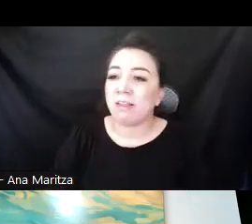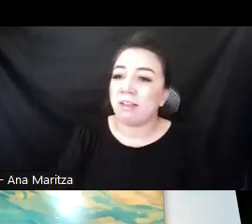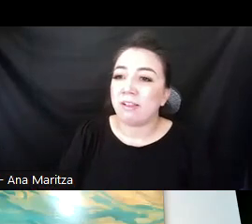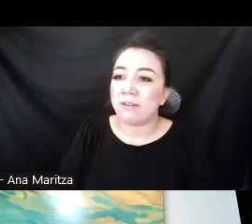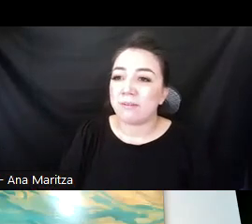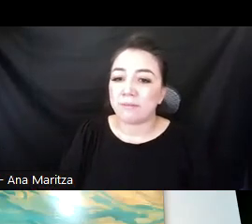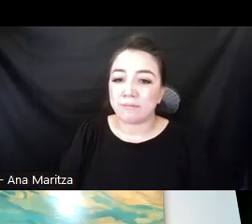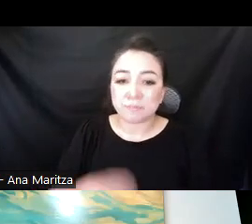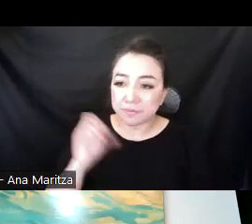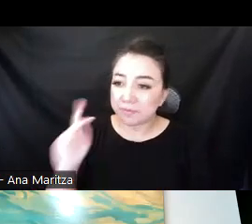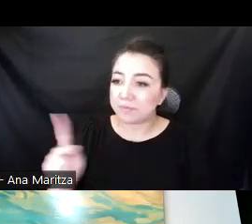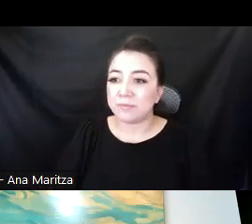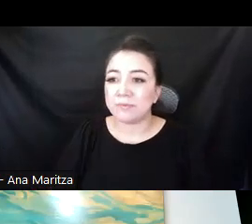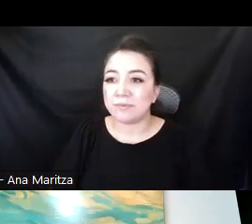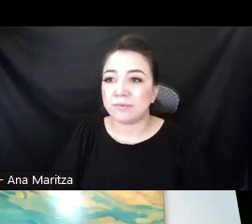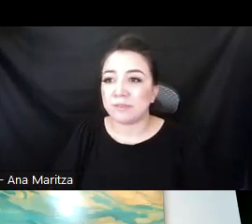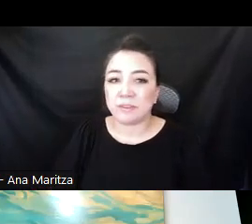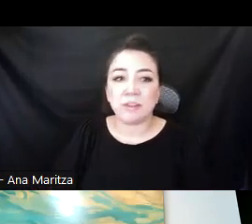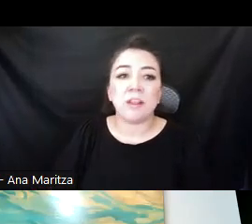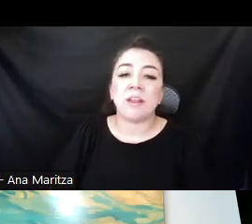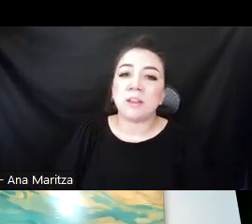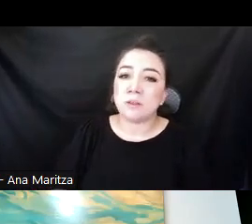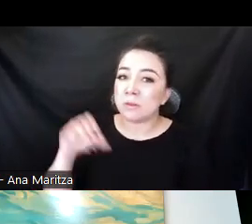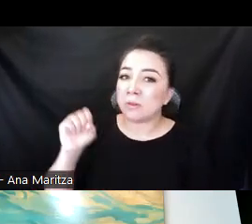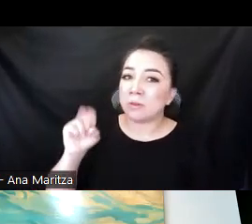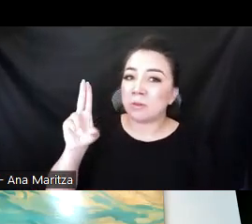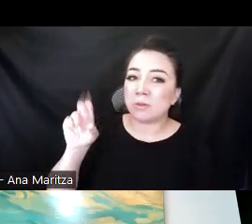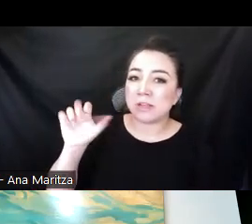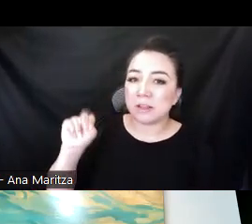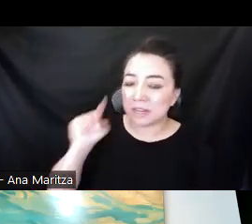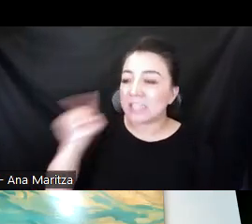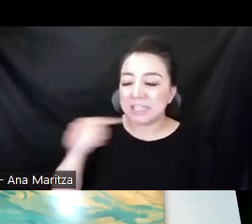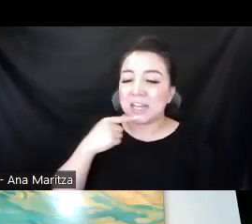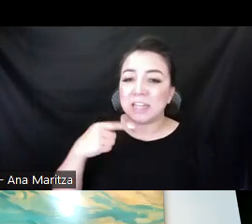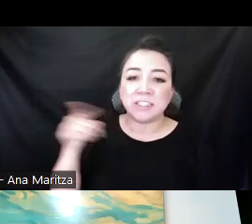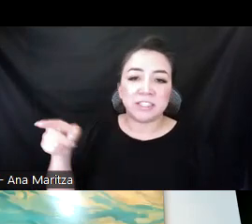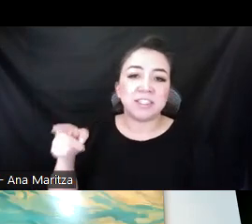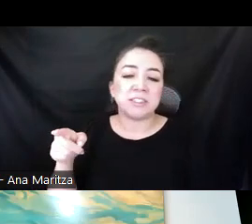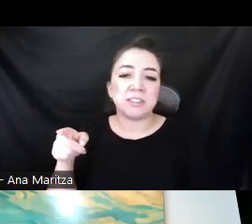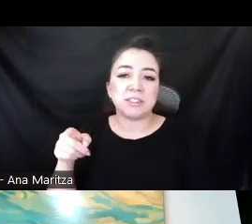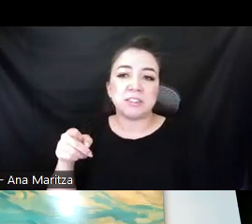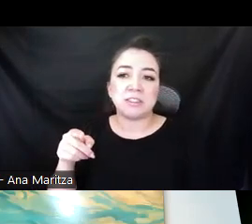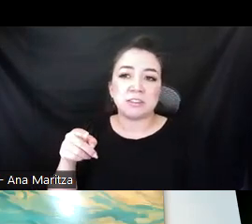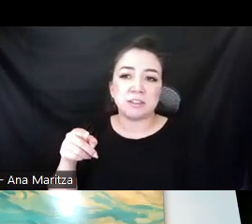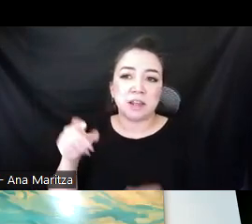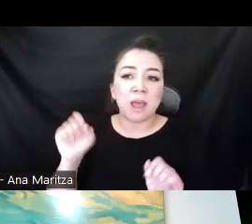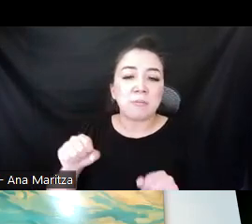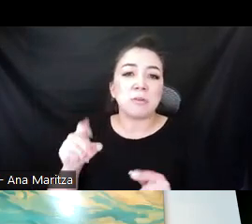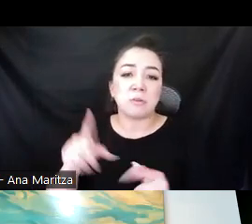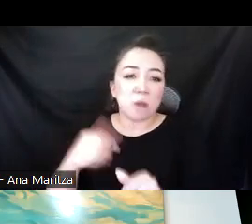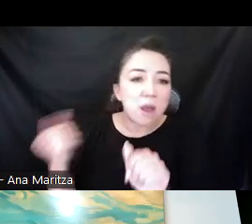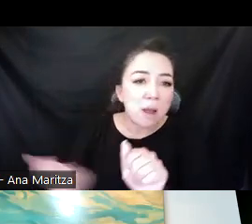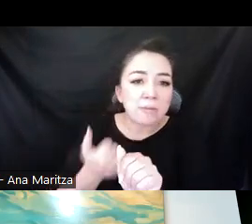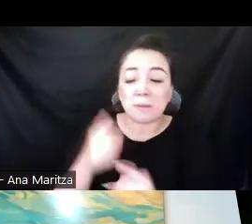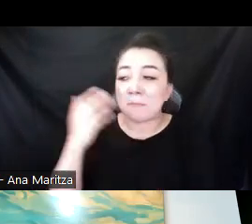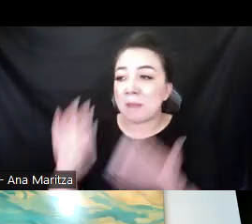And I Okay. don't know yet. Susan said that she's able to do her update, so maybe we